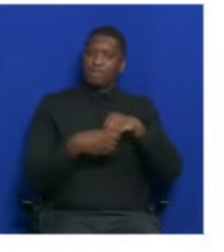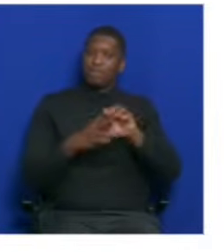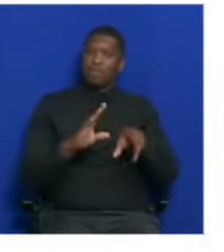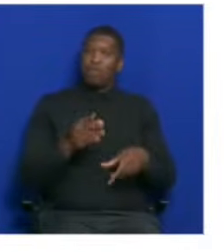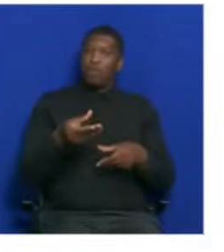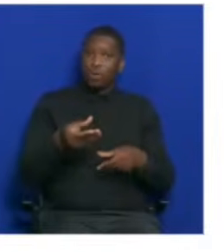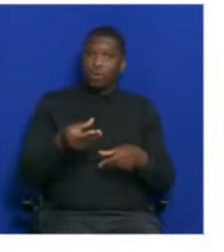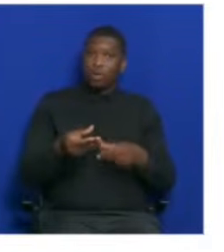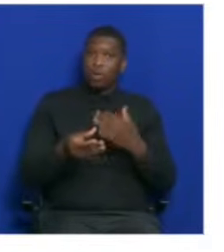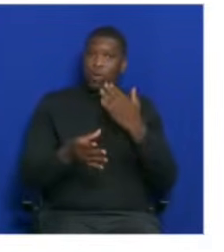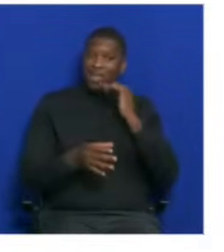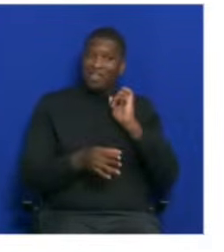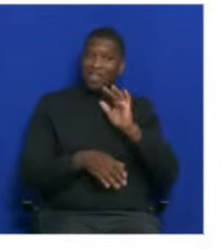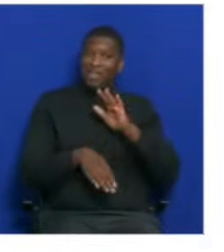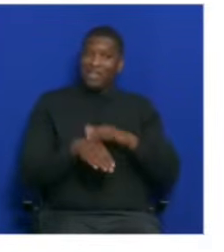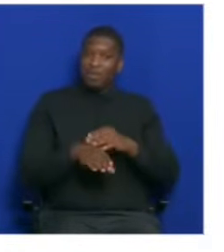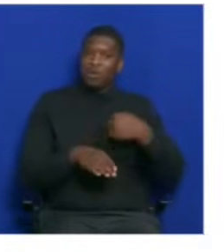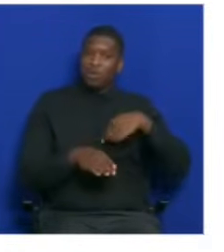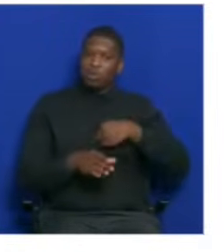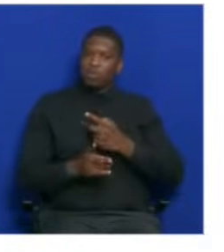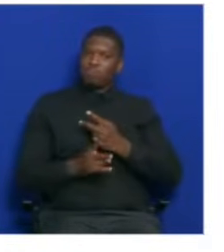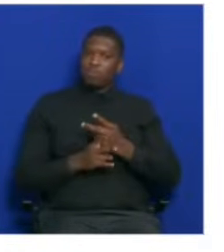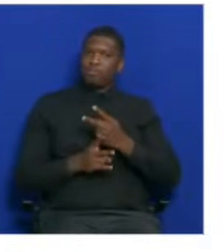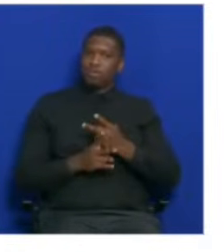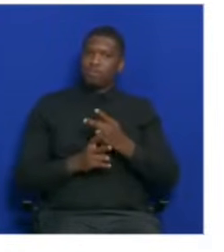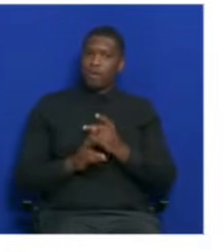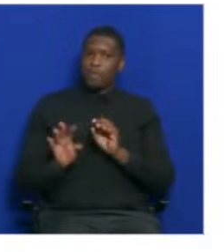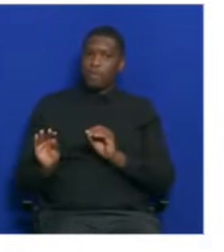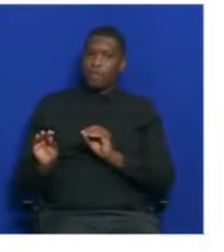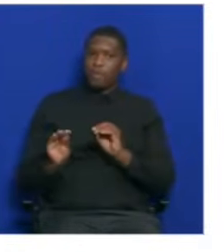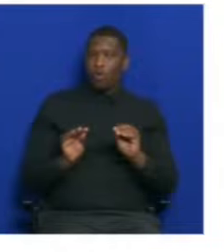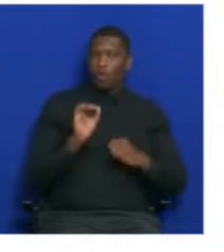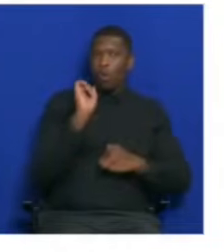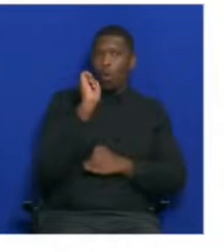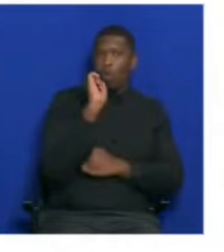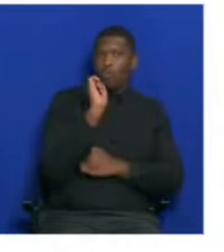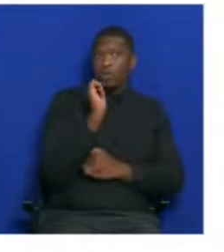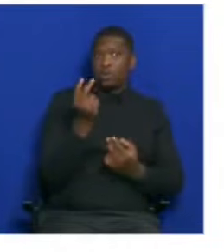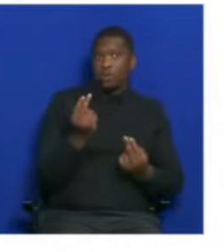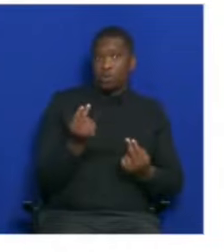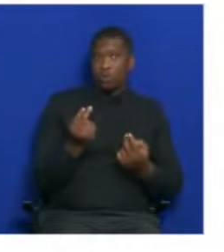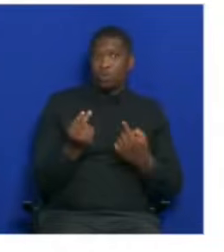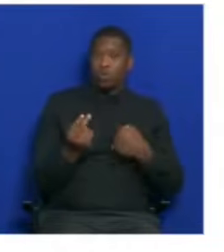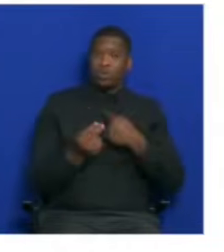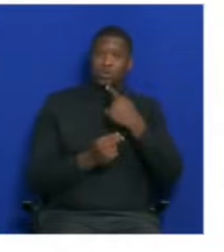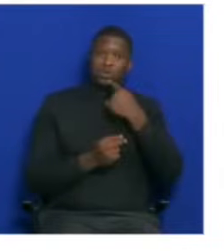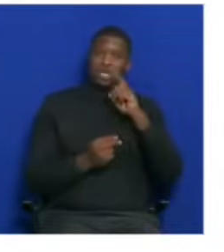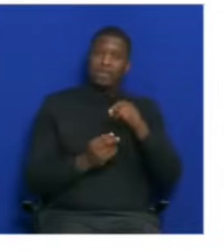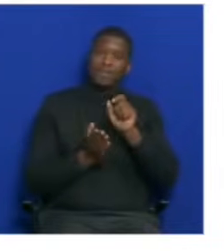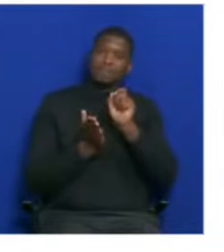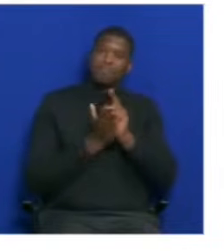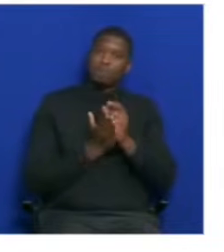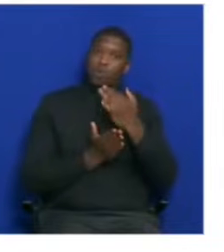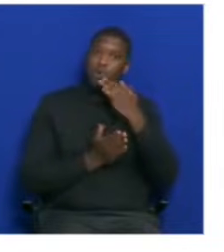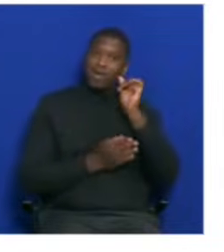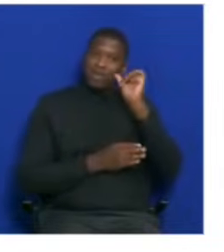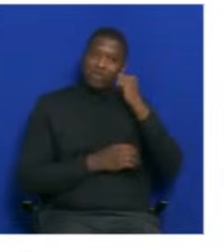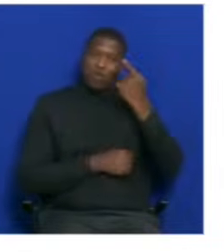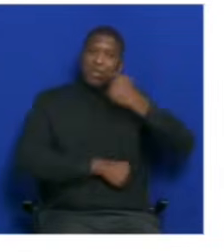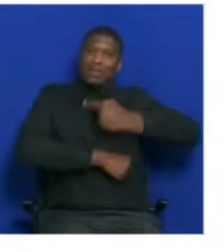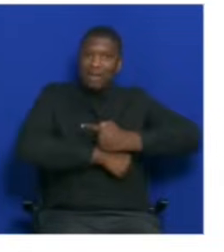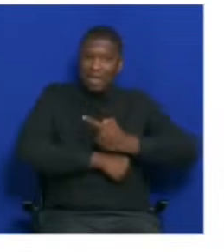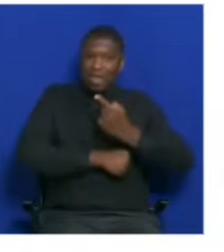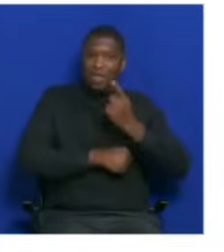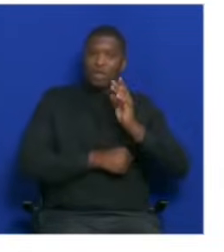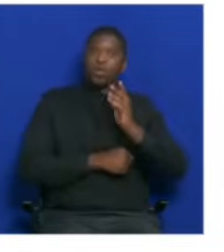packing to move offices. You indicated I should text you the following day and that you would look for